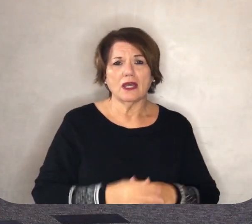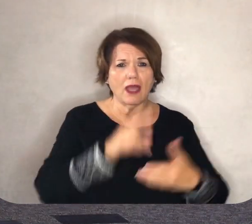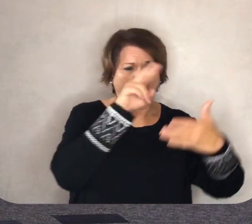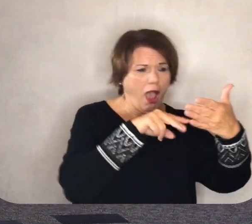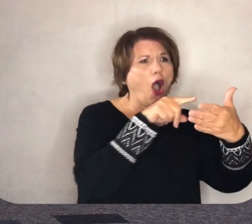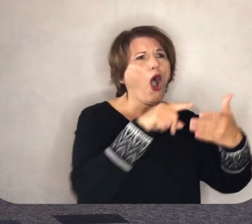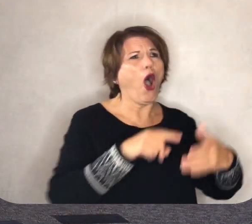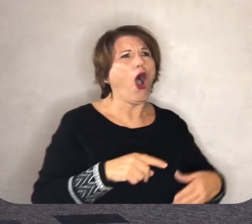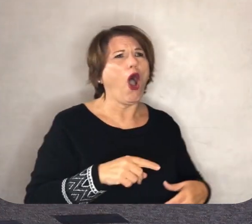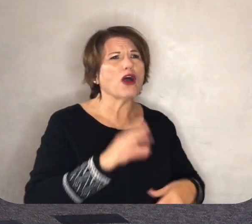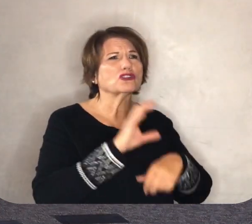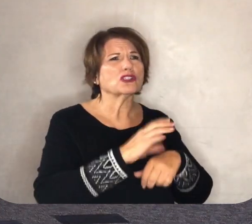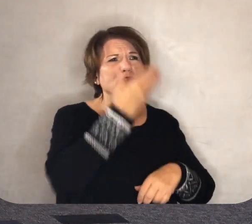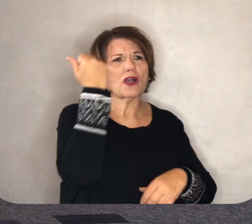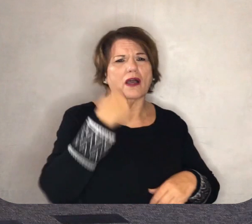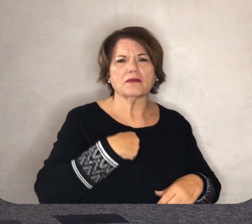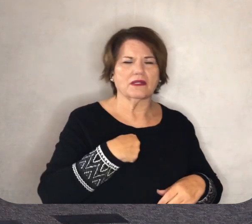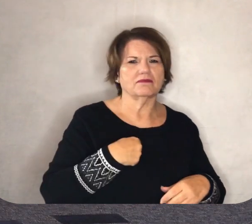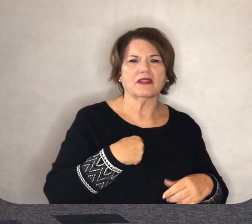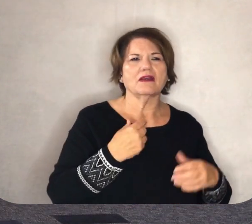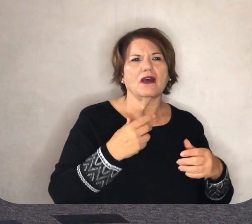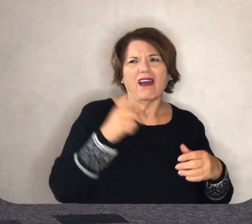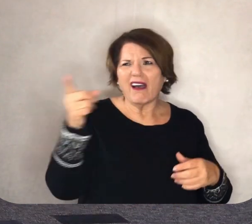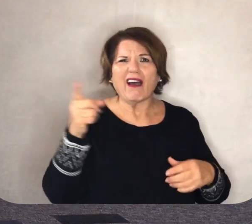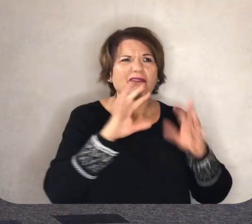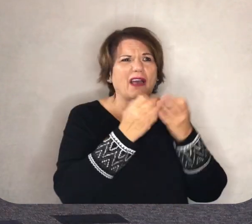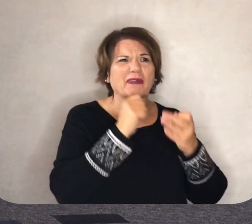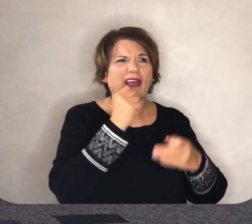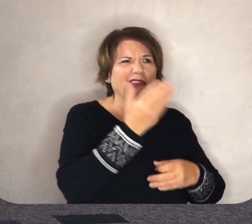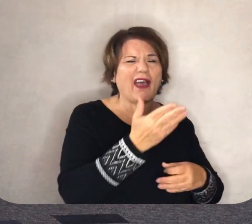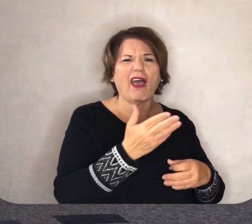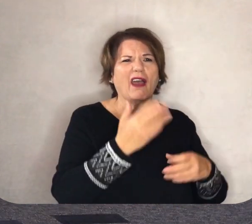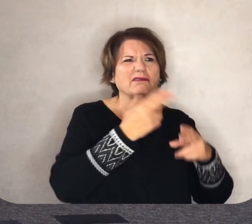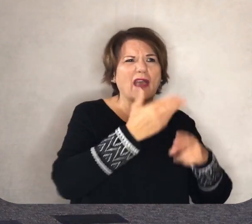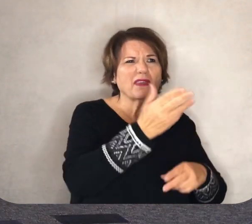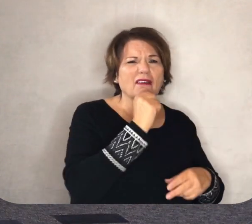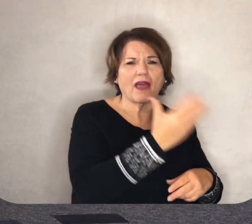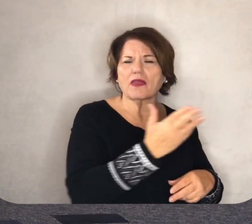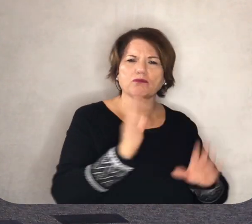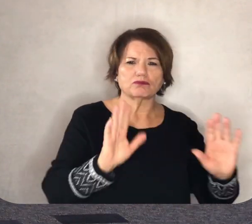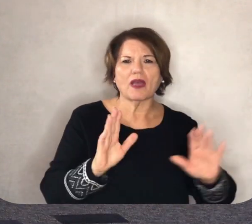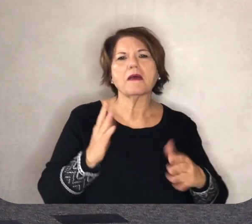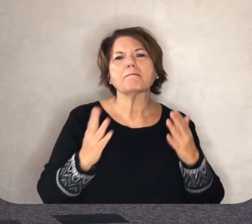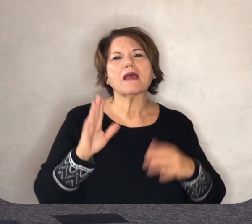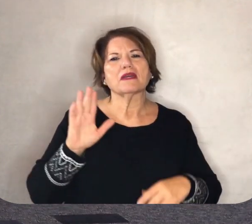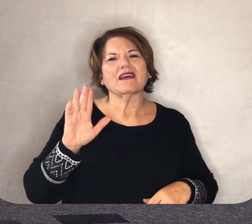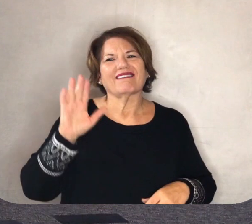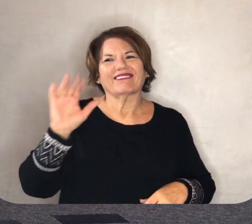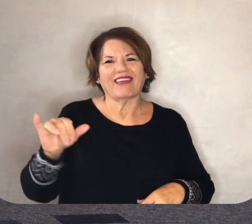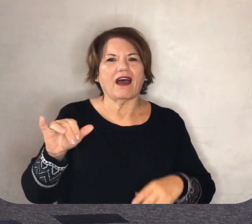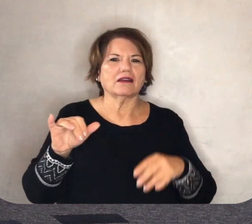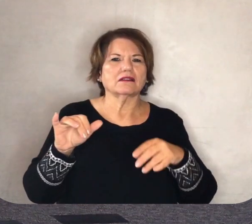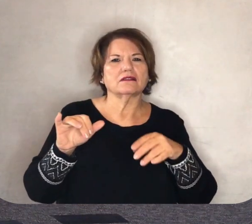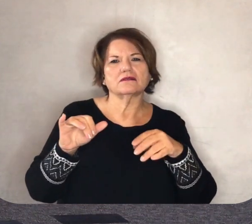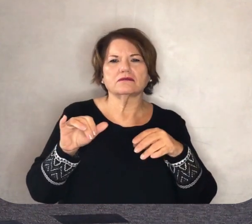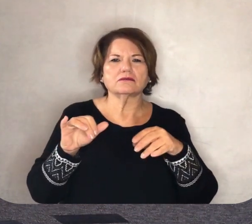the church missed out on that. It may be that the family just preferred to not have it on that list. But I think all of that is a good segue into